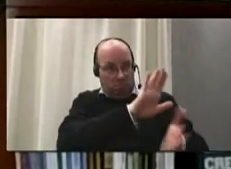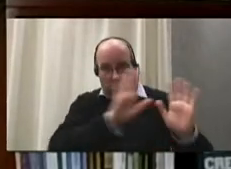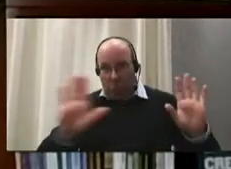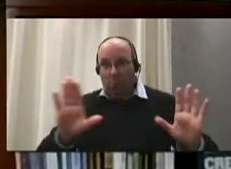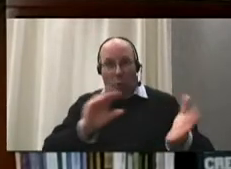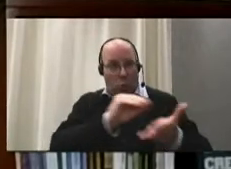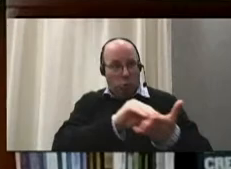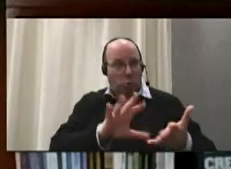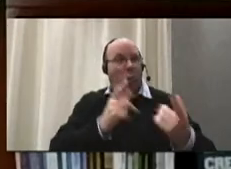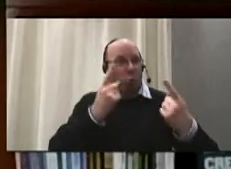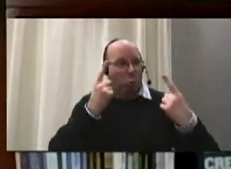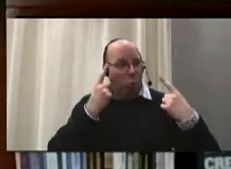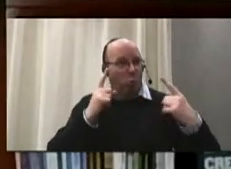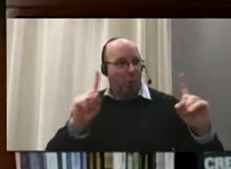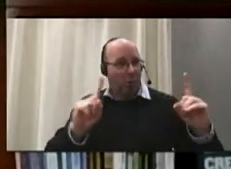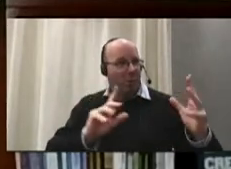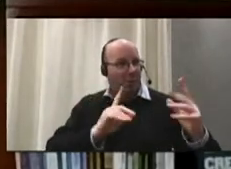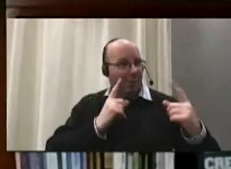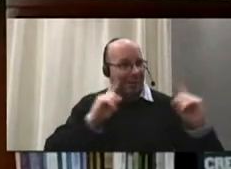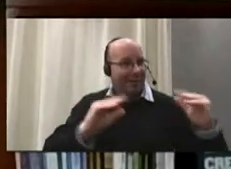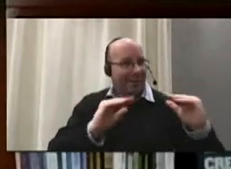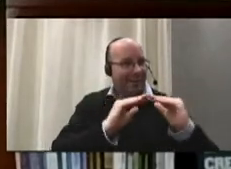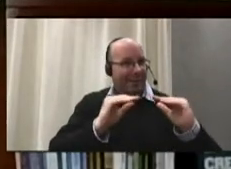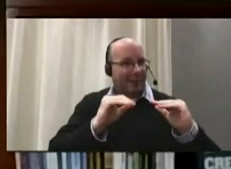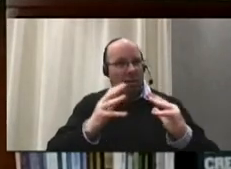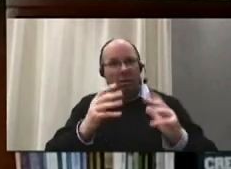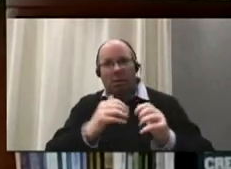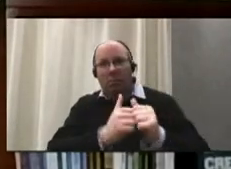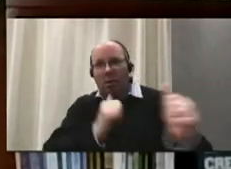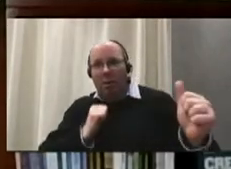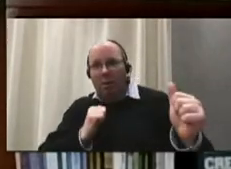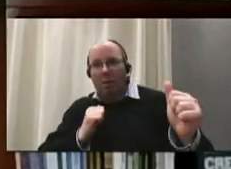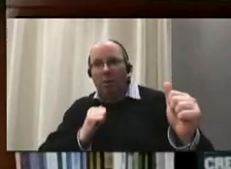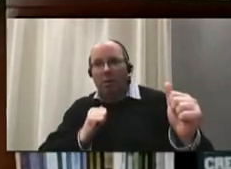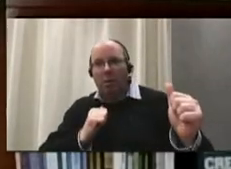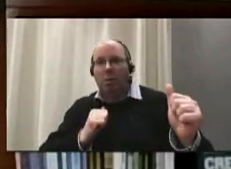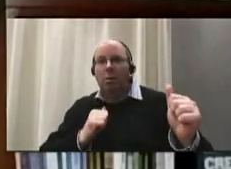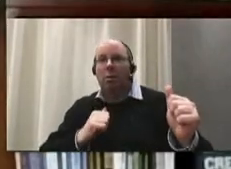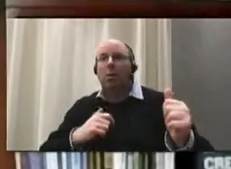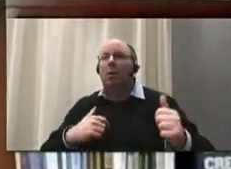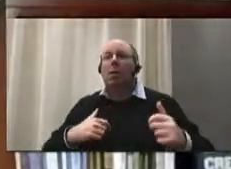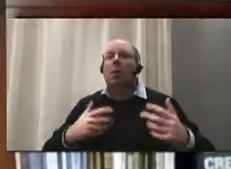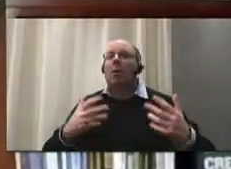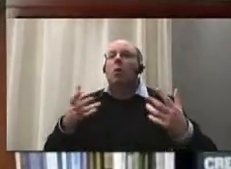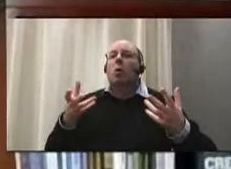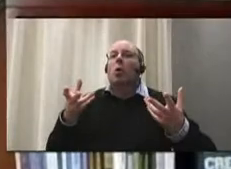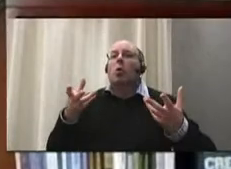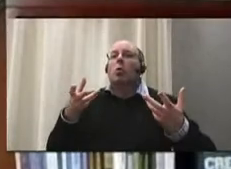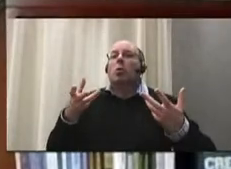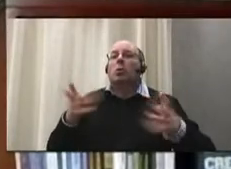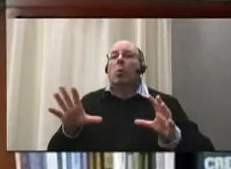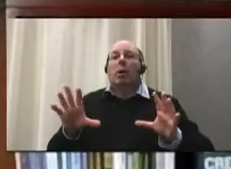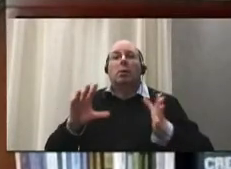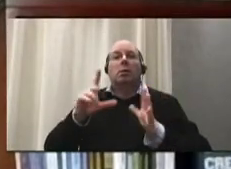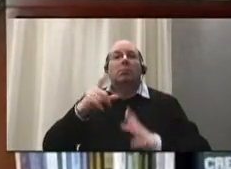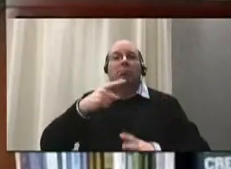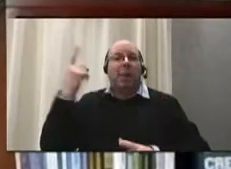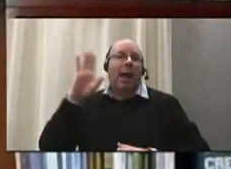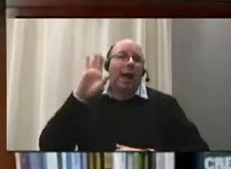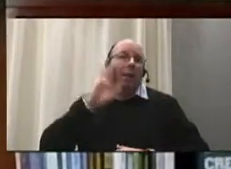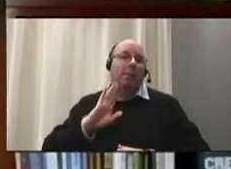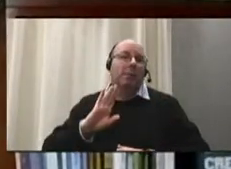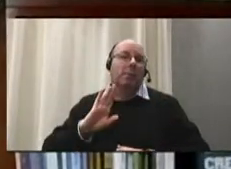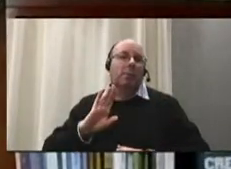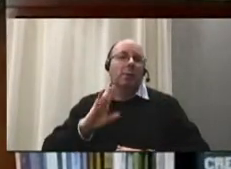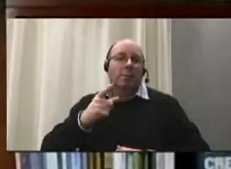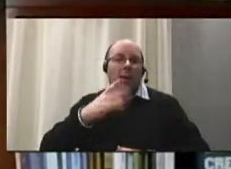and Brown students are not left out of that conversation, or they're not thrown into a whole conglomerate of numbers, and we don't know